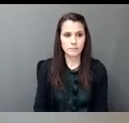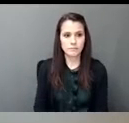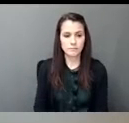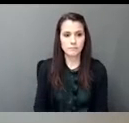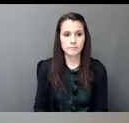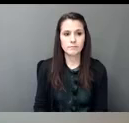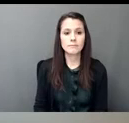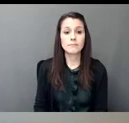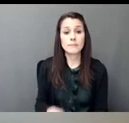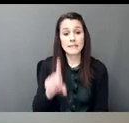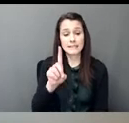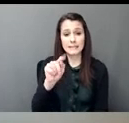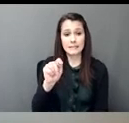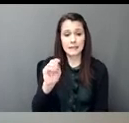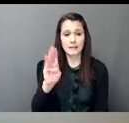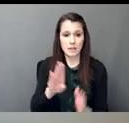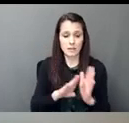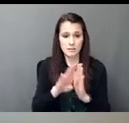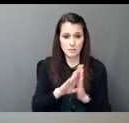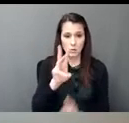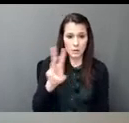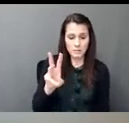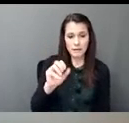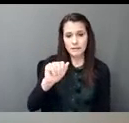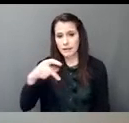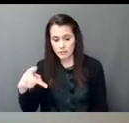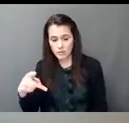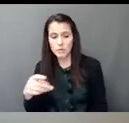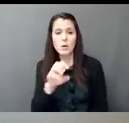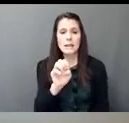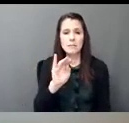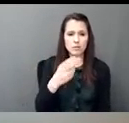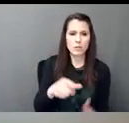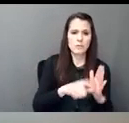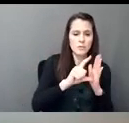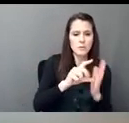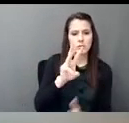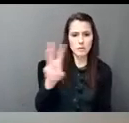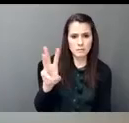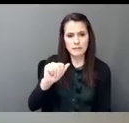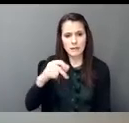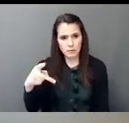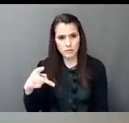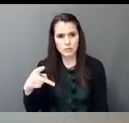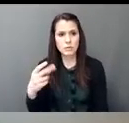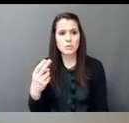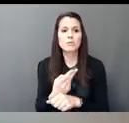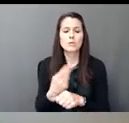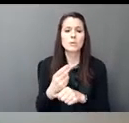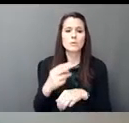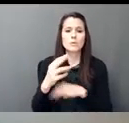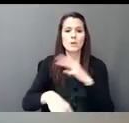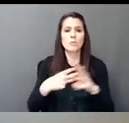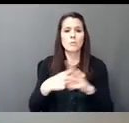When DTMB creates websites or applications, or when eMichigan reviews websites or applications, we use a world standard for